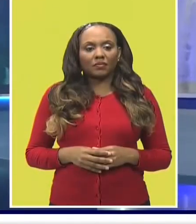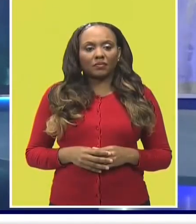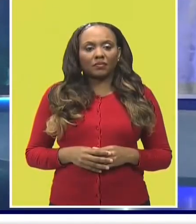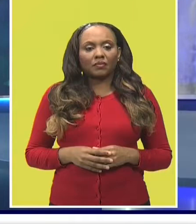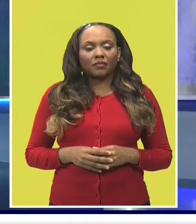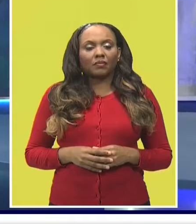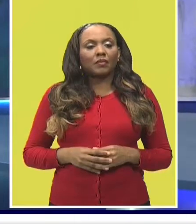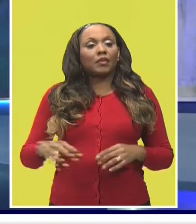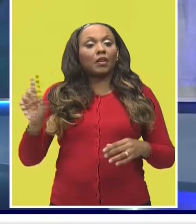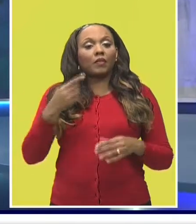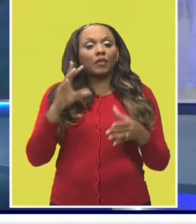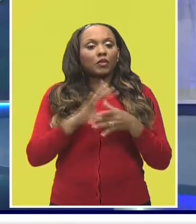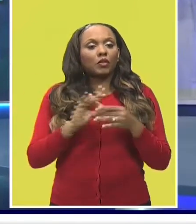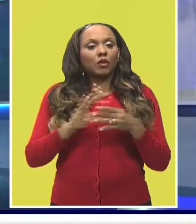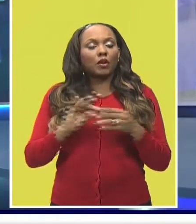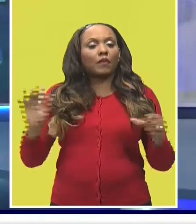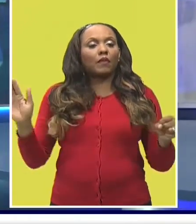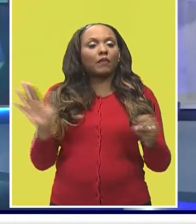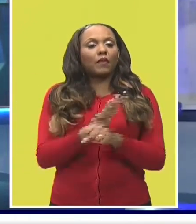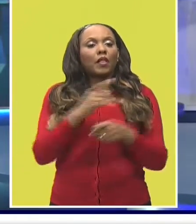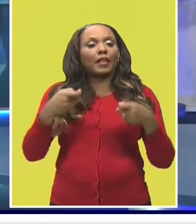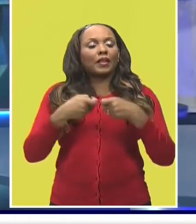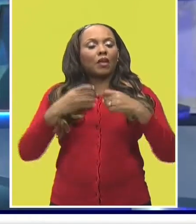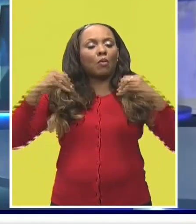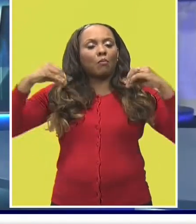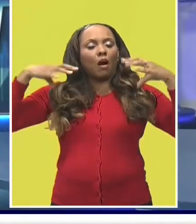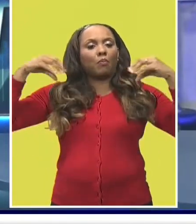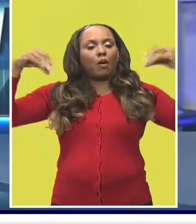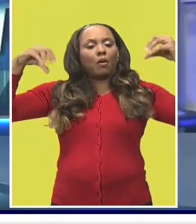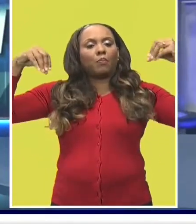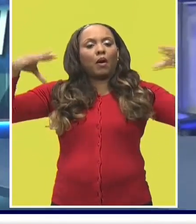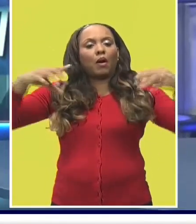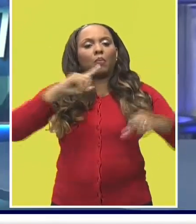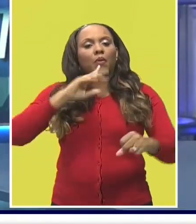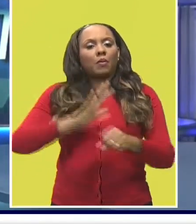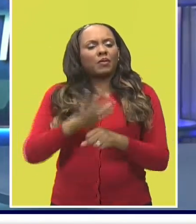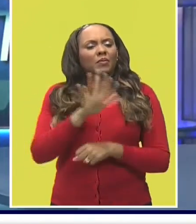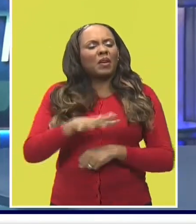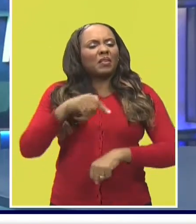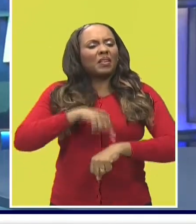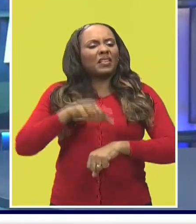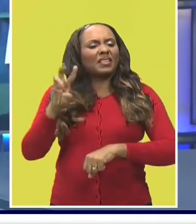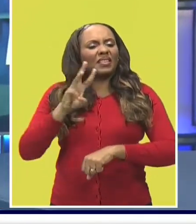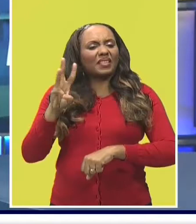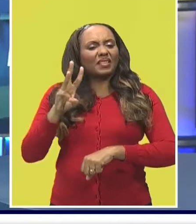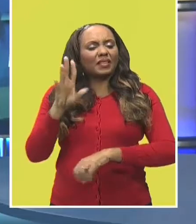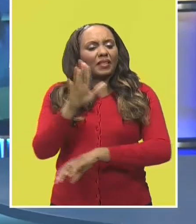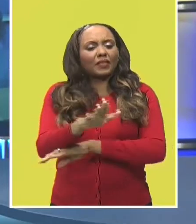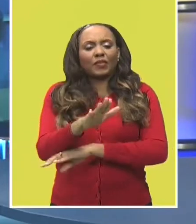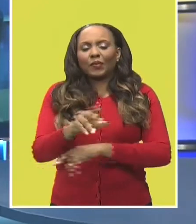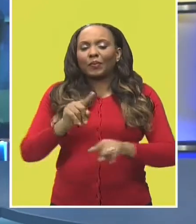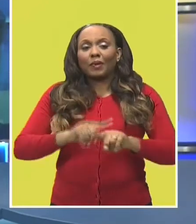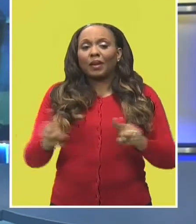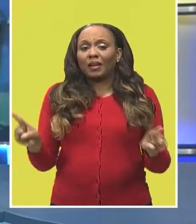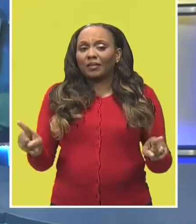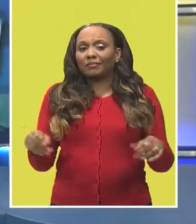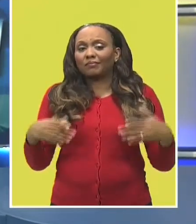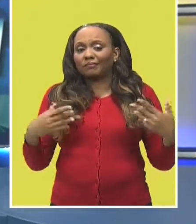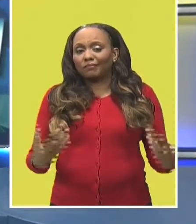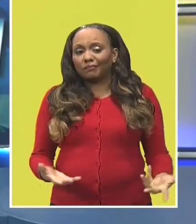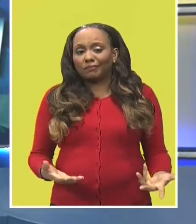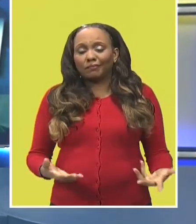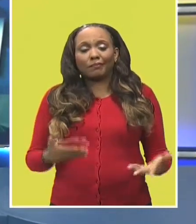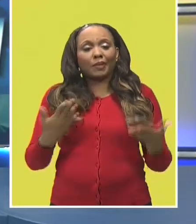And in our top story, full restoration of electricity service was promised around 6 this evening, but there can be no guarantee it won't